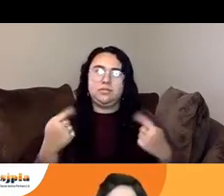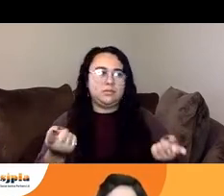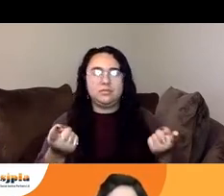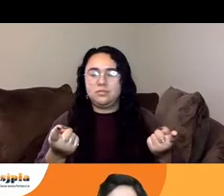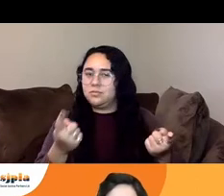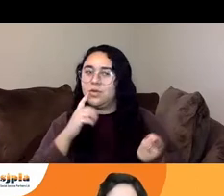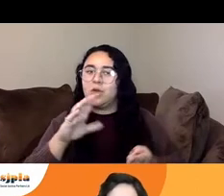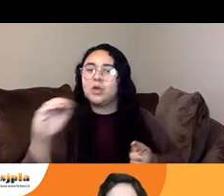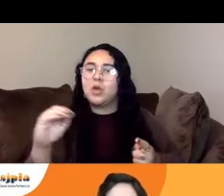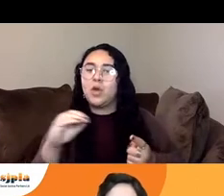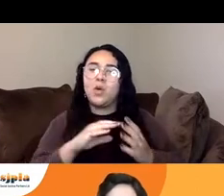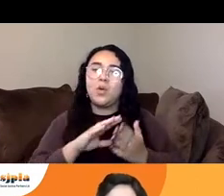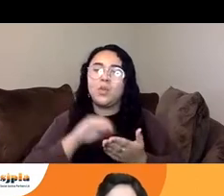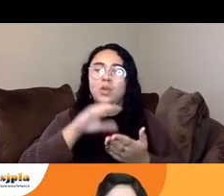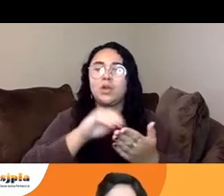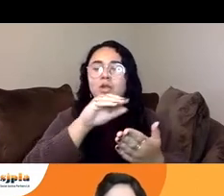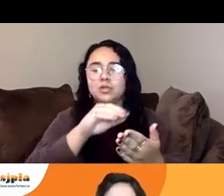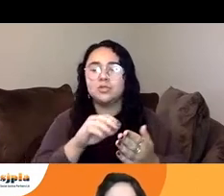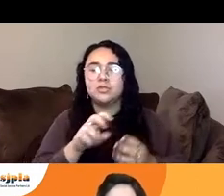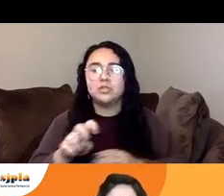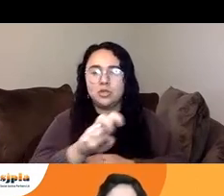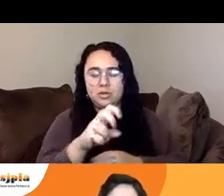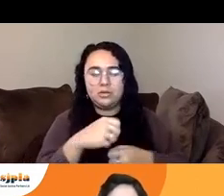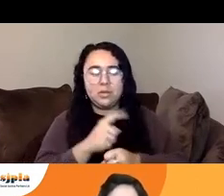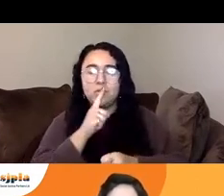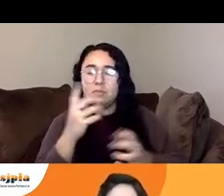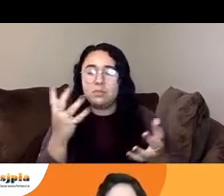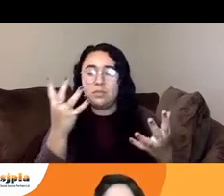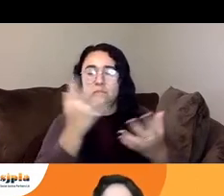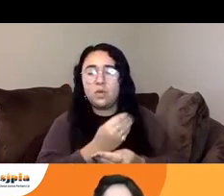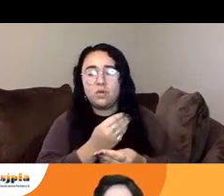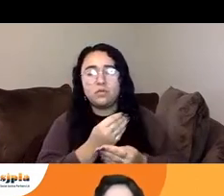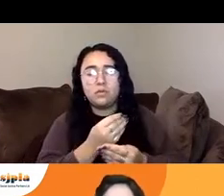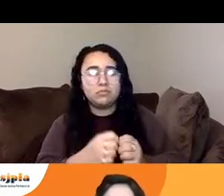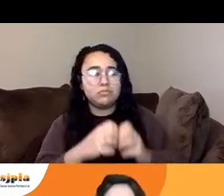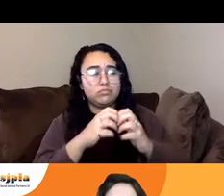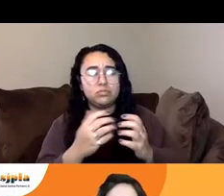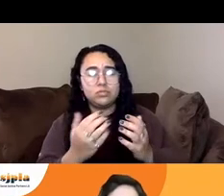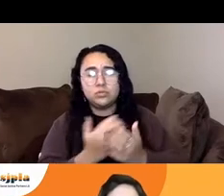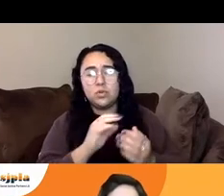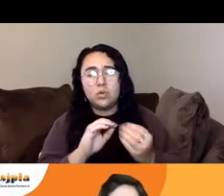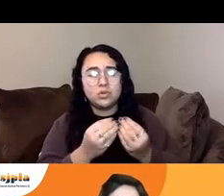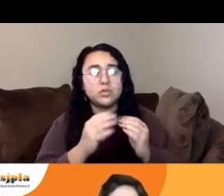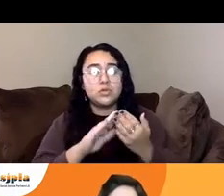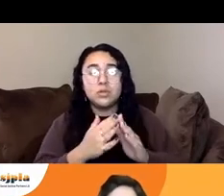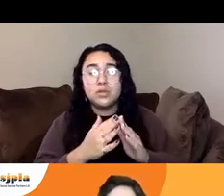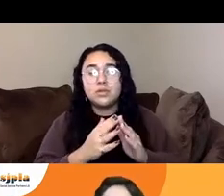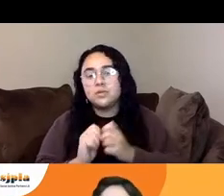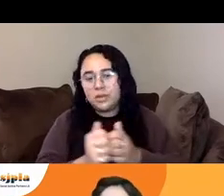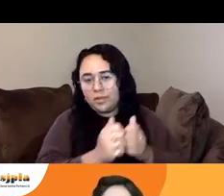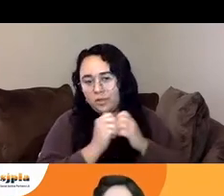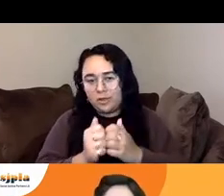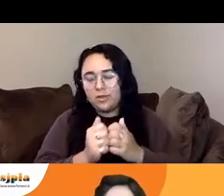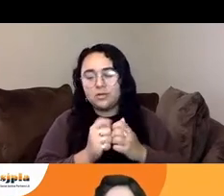co-learning journey. We have created this beautiful new organization and community together. And I'm just so grateful